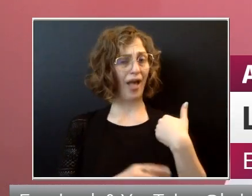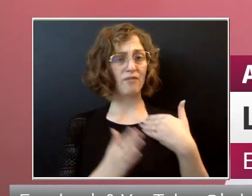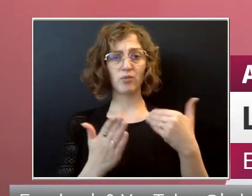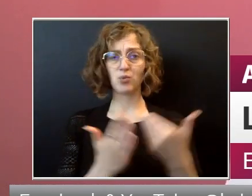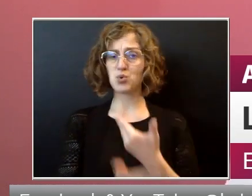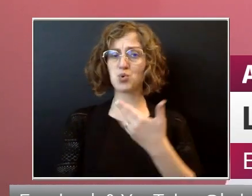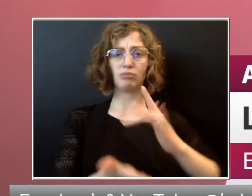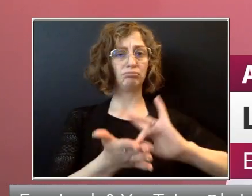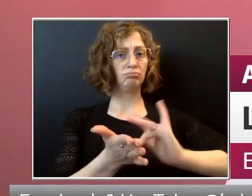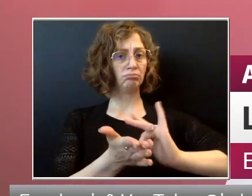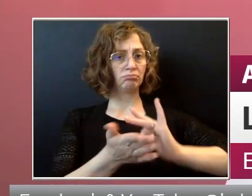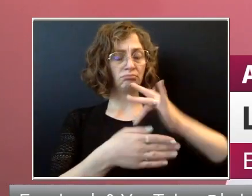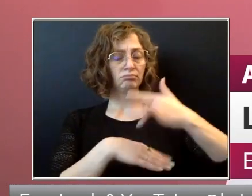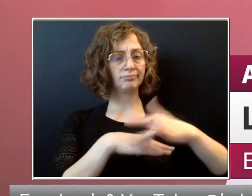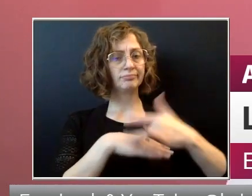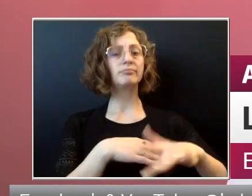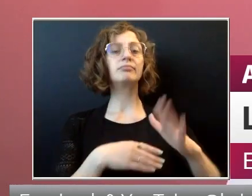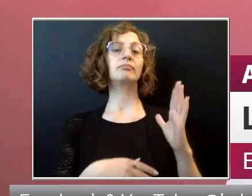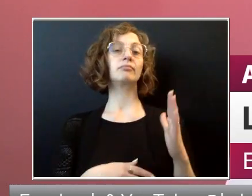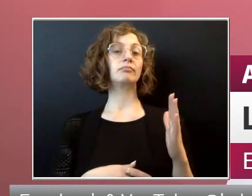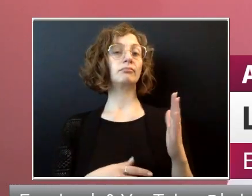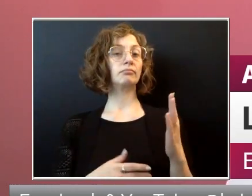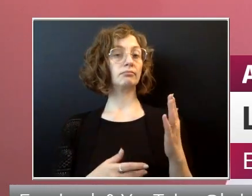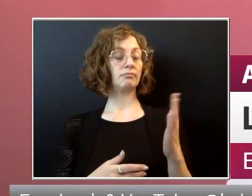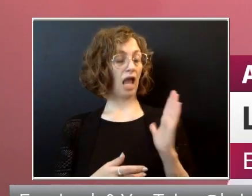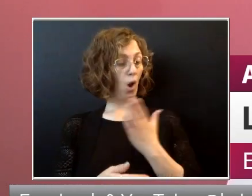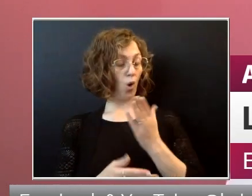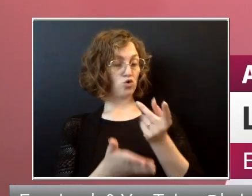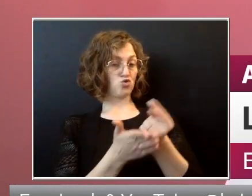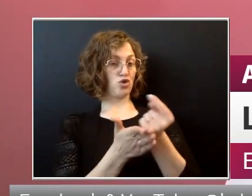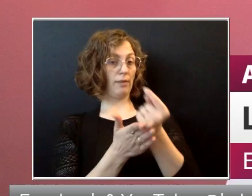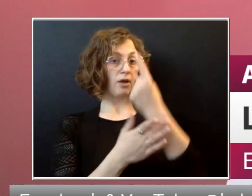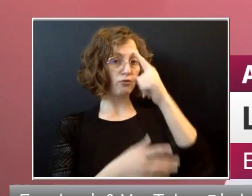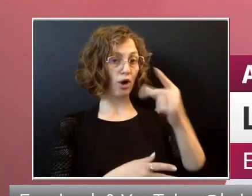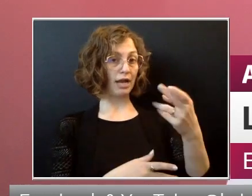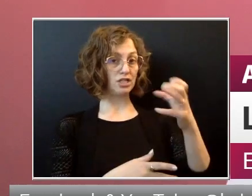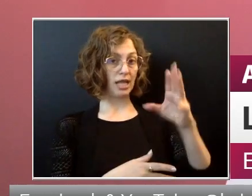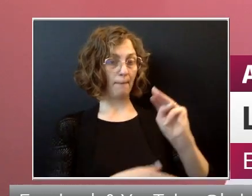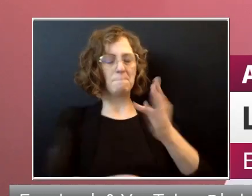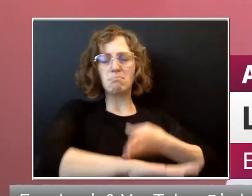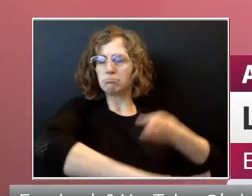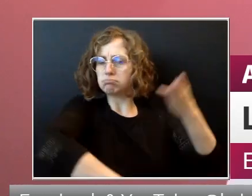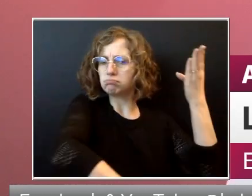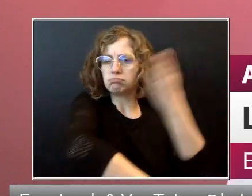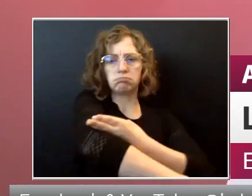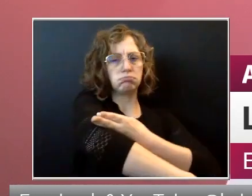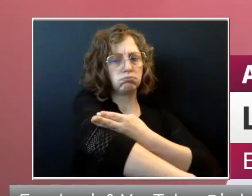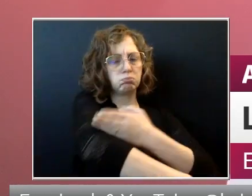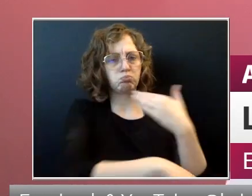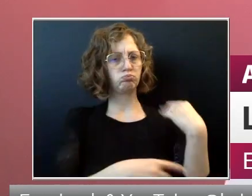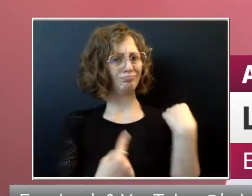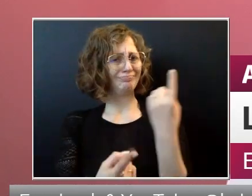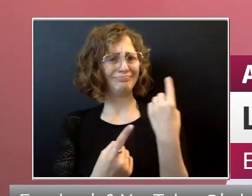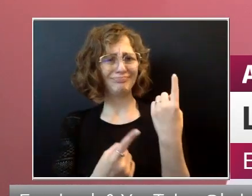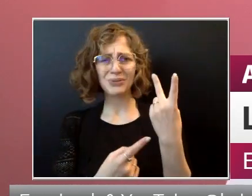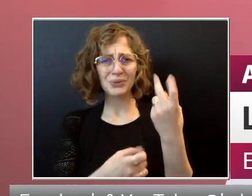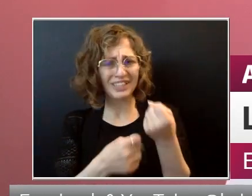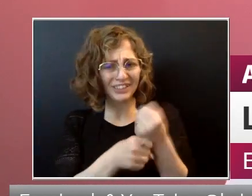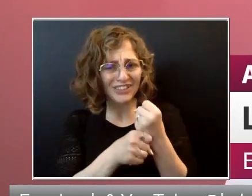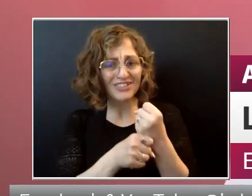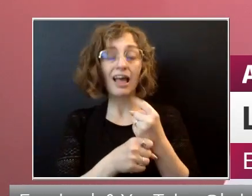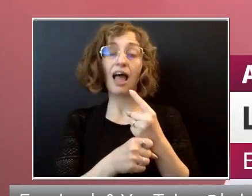ability to treat HCM patients has improved dramatically in the last 2 years and definitely over the course of my career.